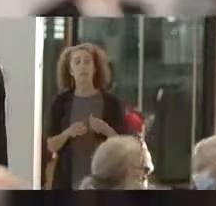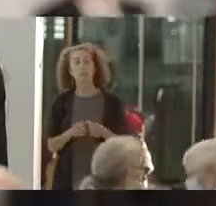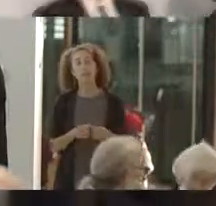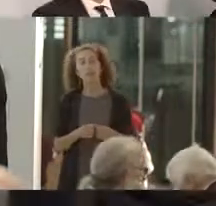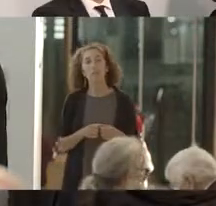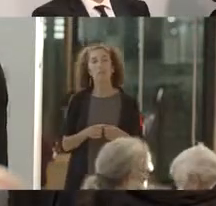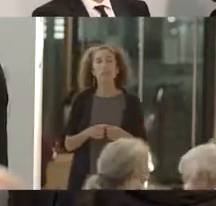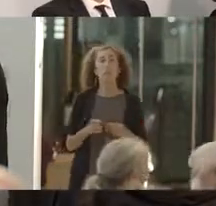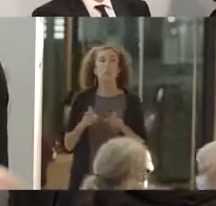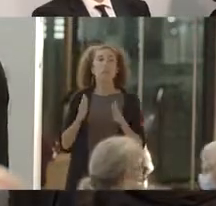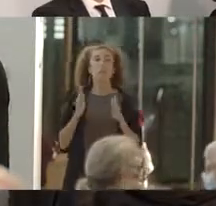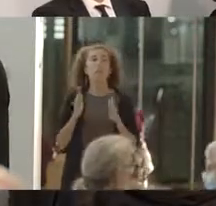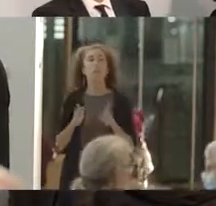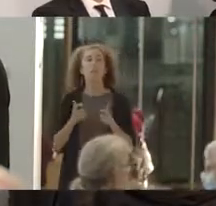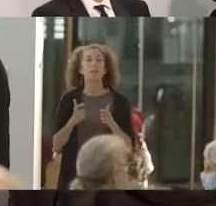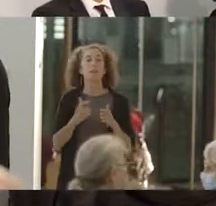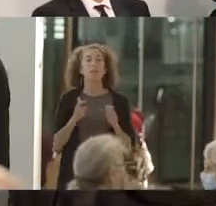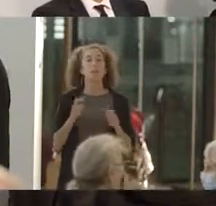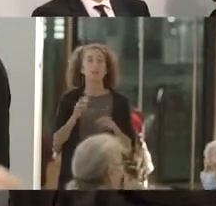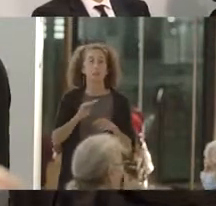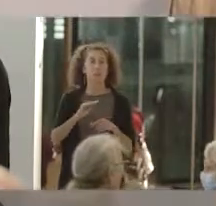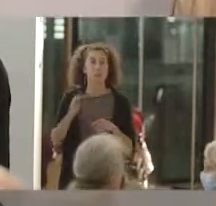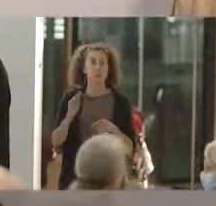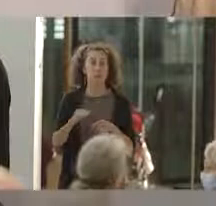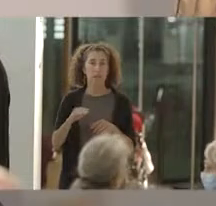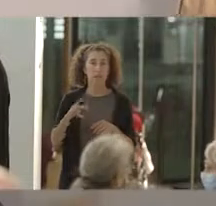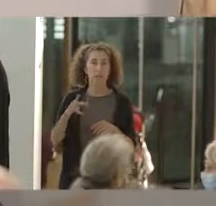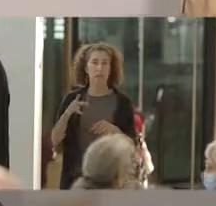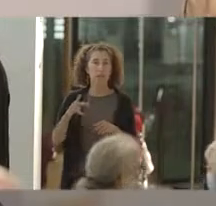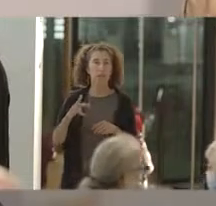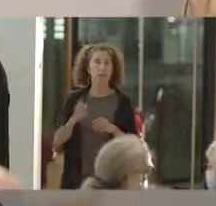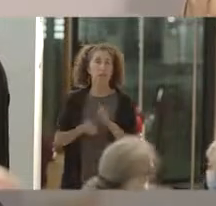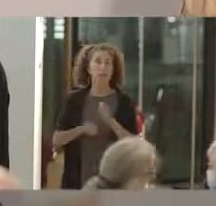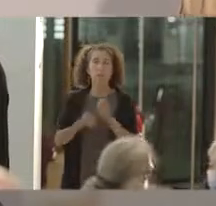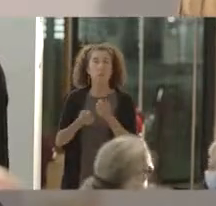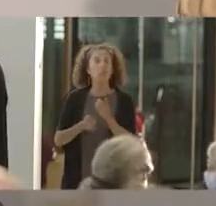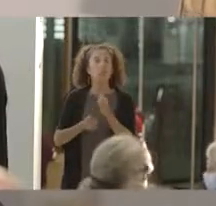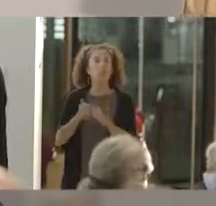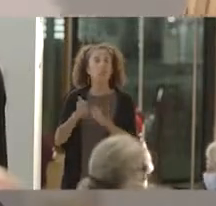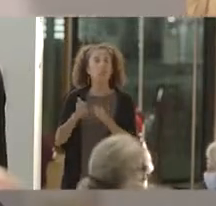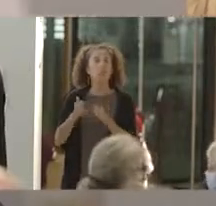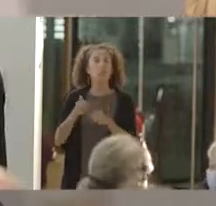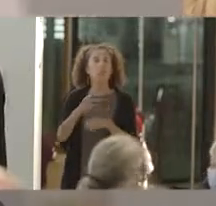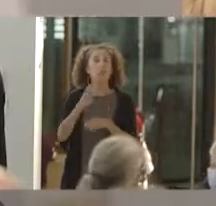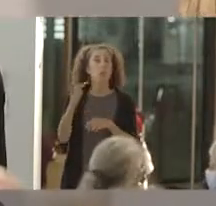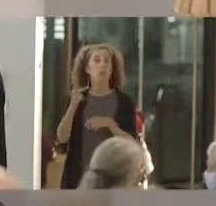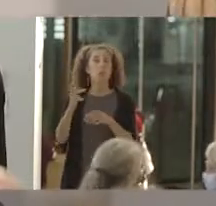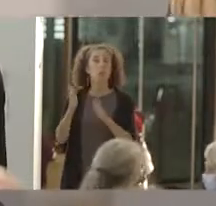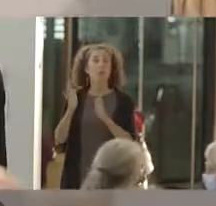park open during construction at any given time. We haven't worked out the design or the details of construction, so I really can't speak to the specific